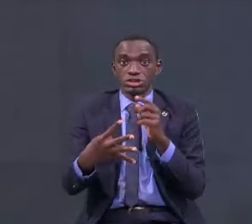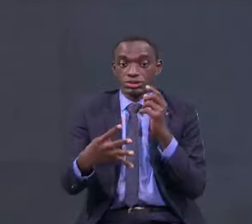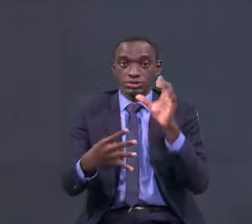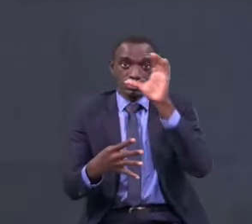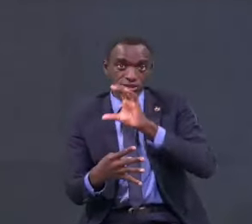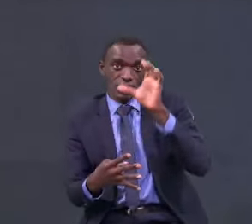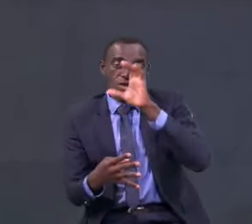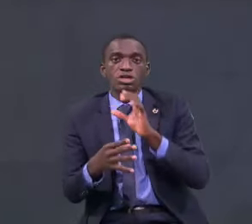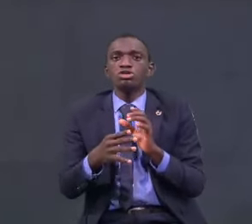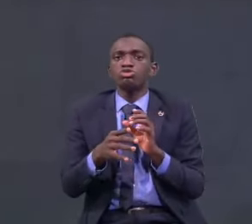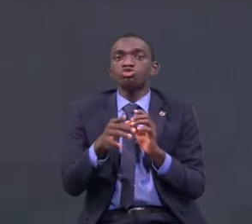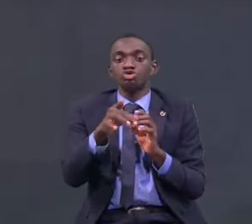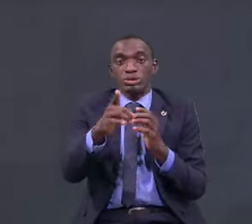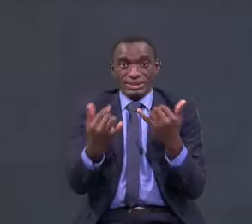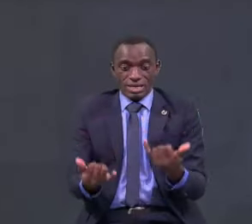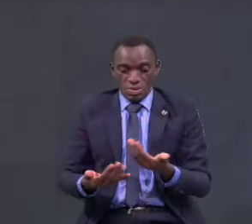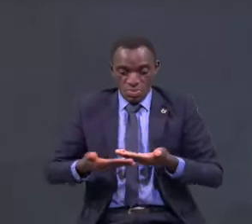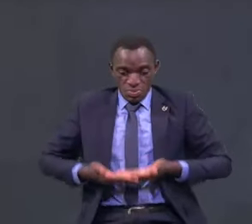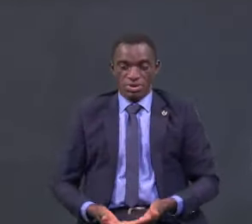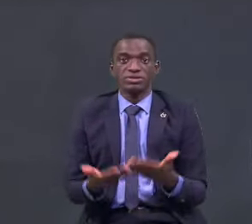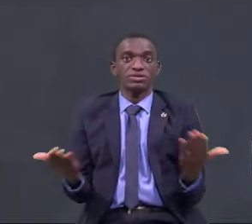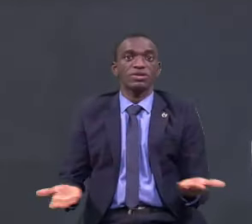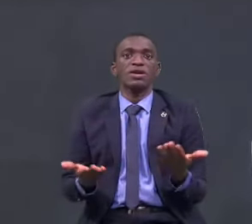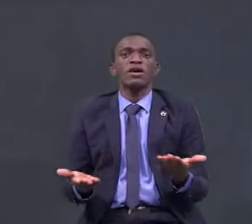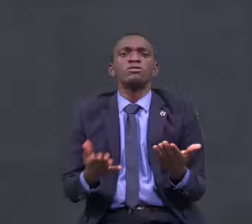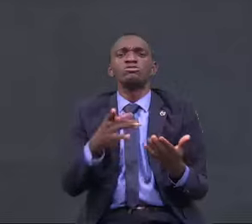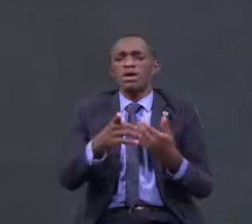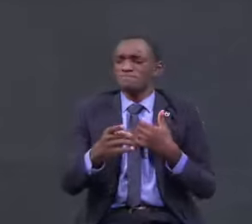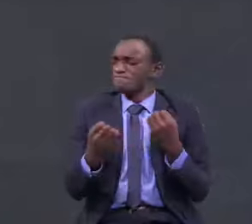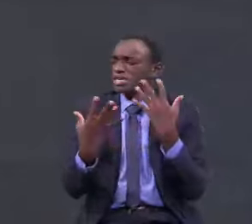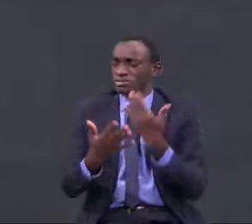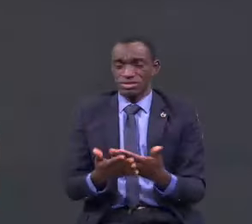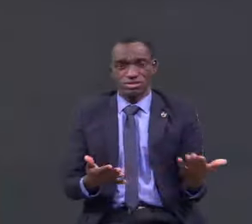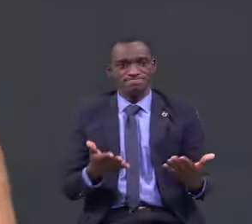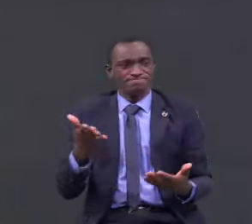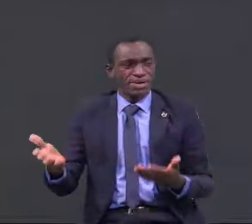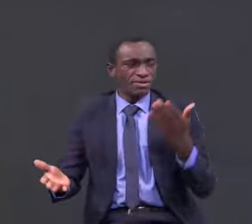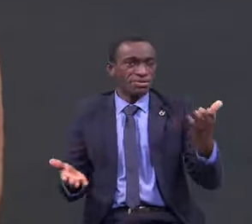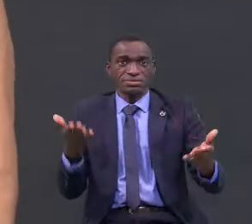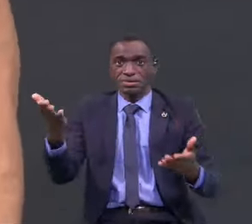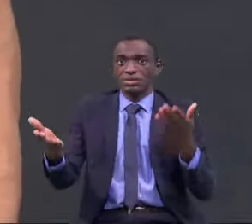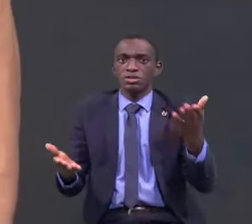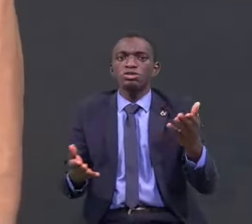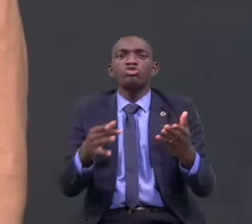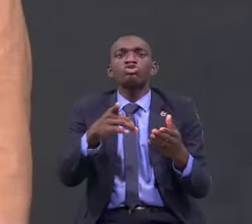lot of provision around you, and you want to move from grace to glory,